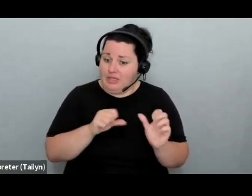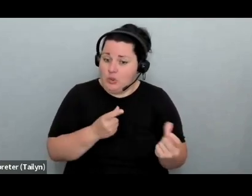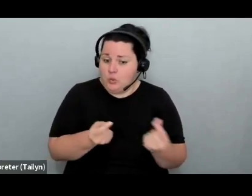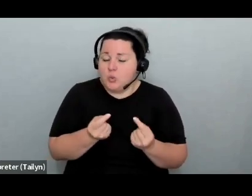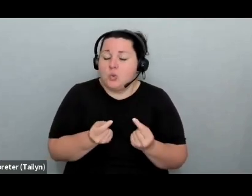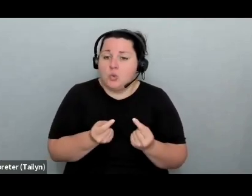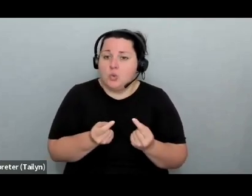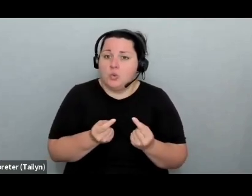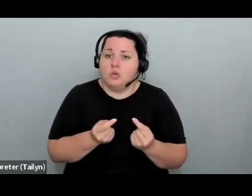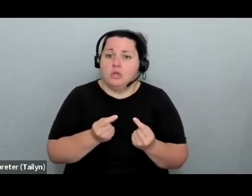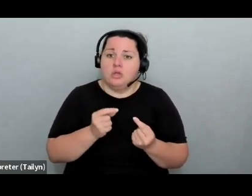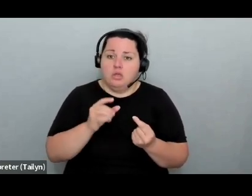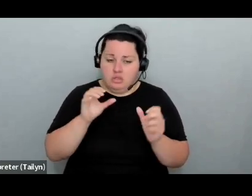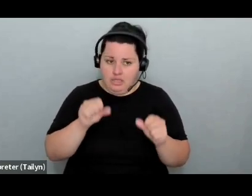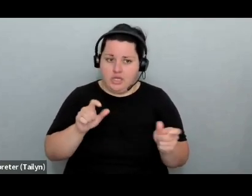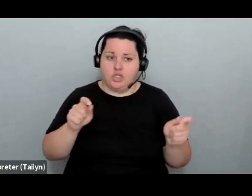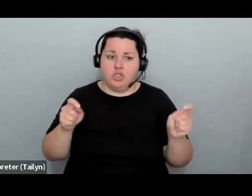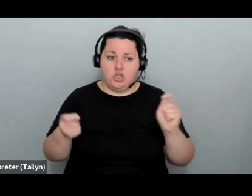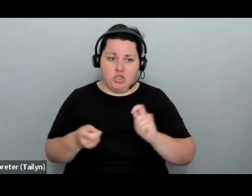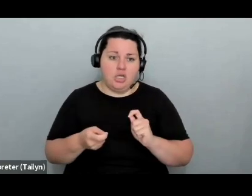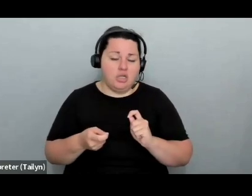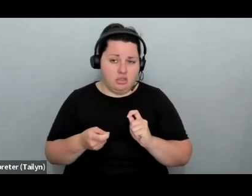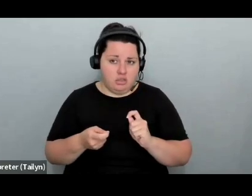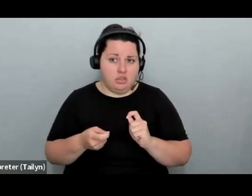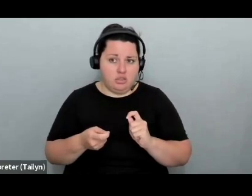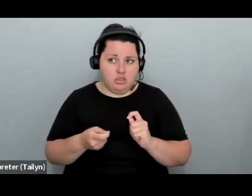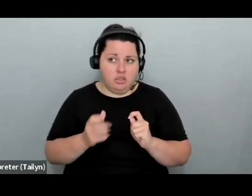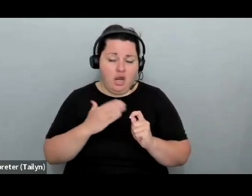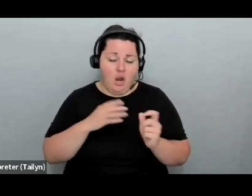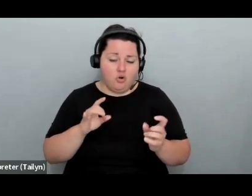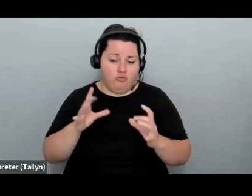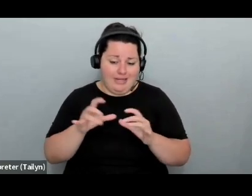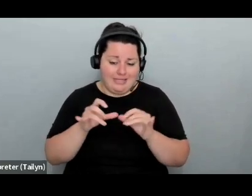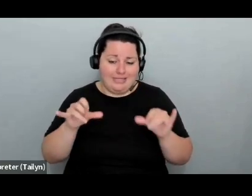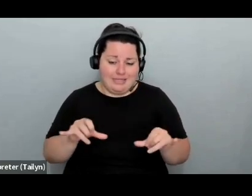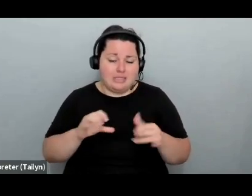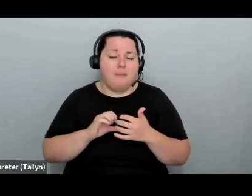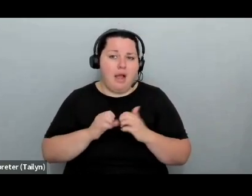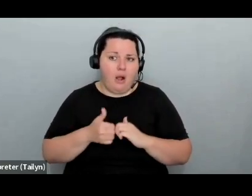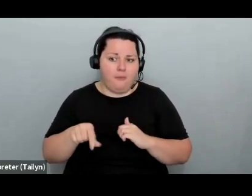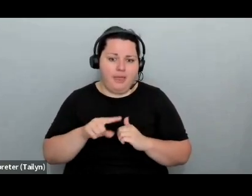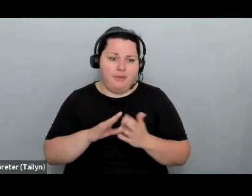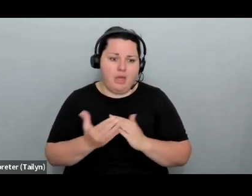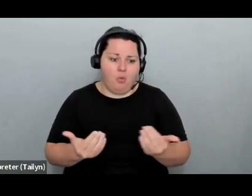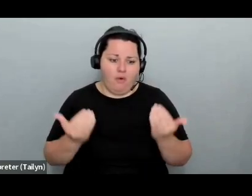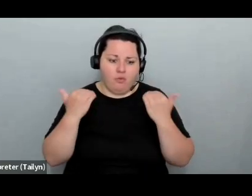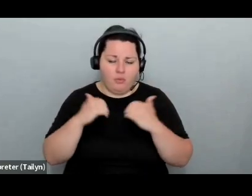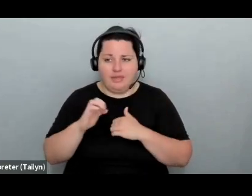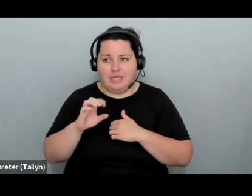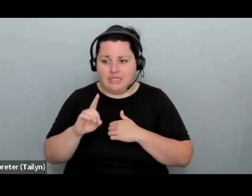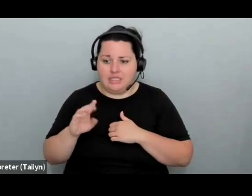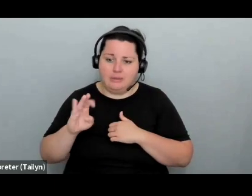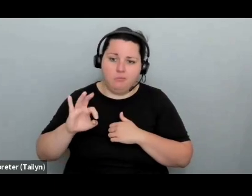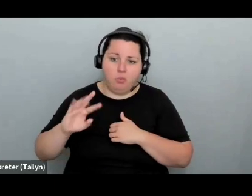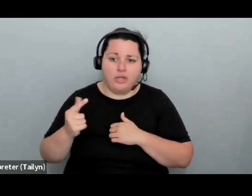is change the way that our crisis systems are often overwhelmed with ED boarding or